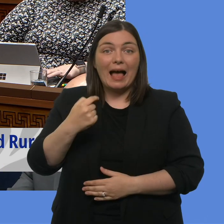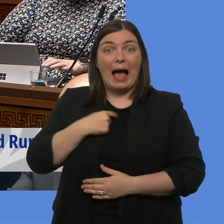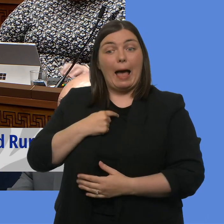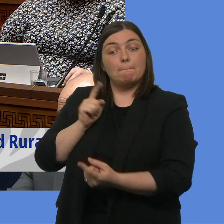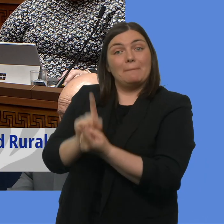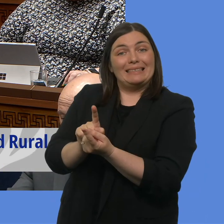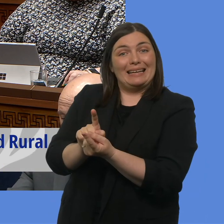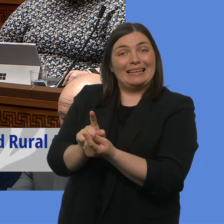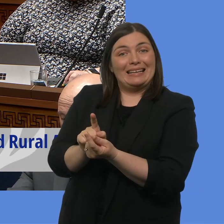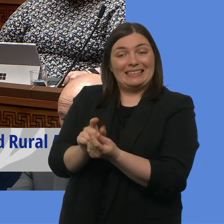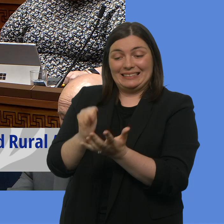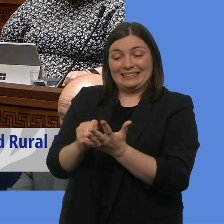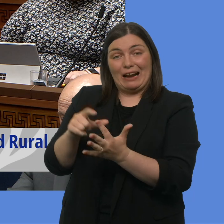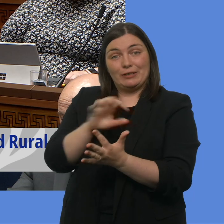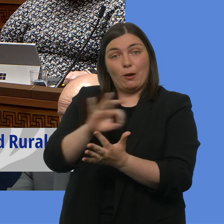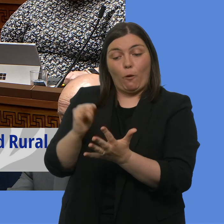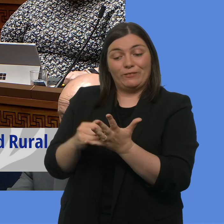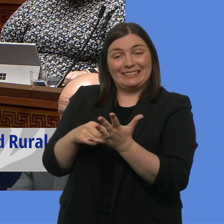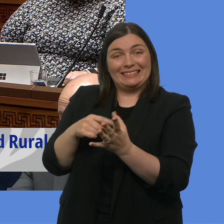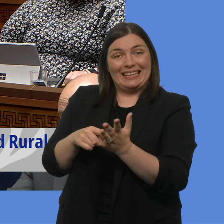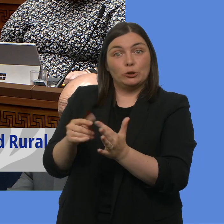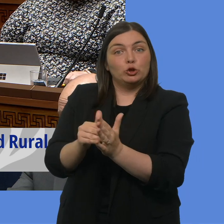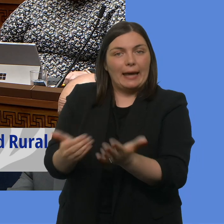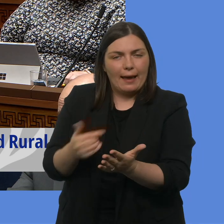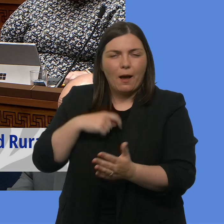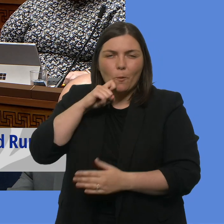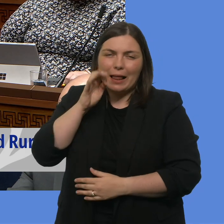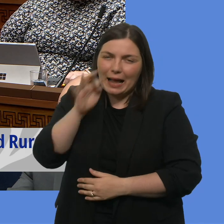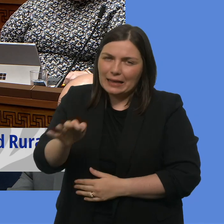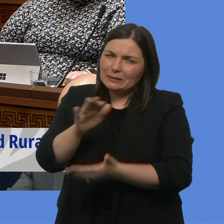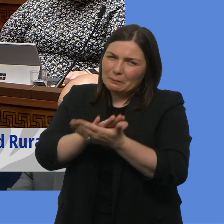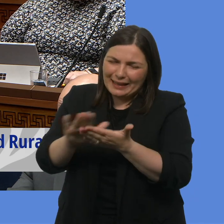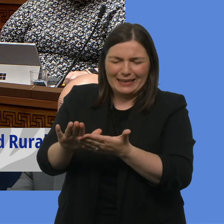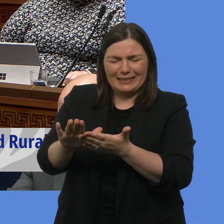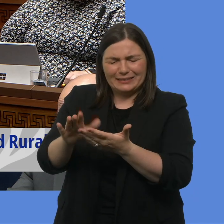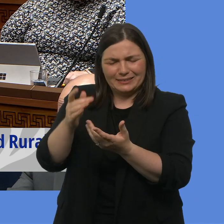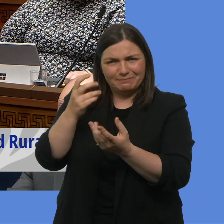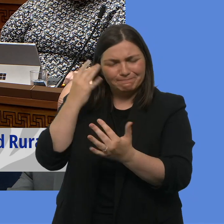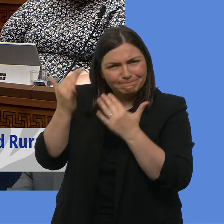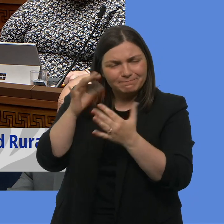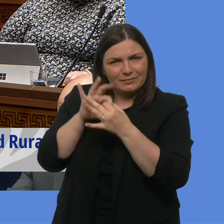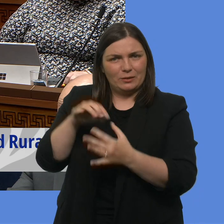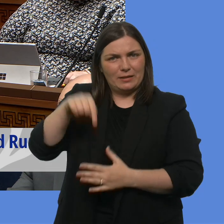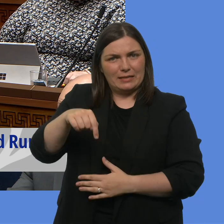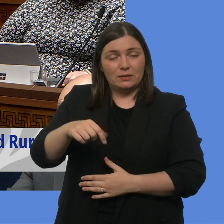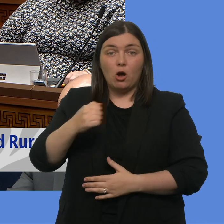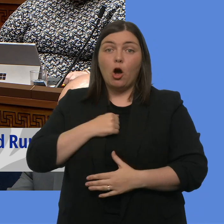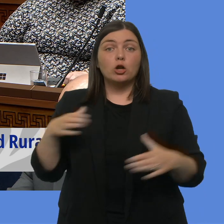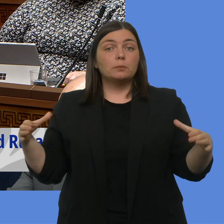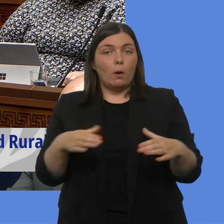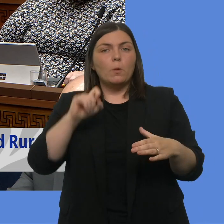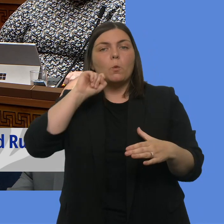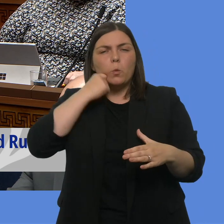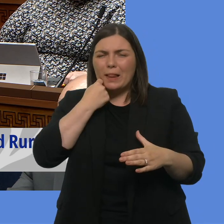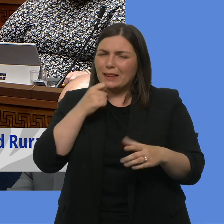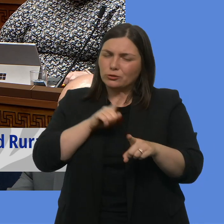today, and I'll be asking for a rethink in relation to this. We will do all what we can within our department to enable and encourage succession planning,